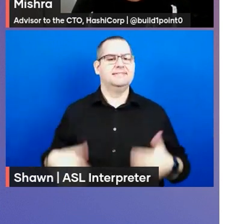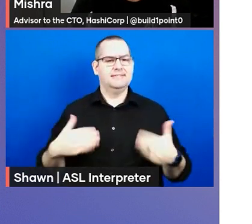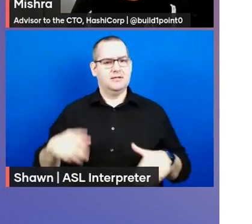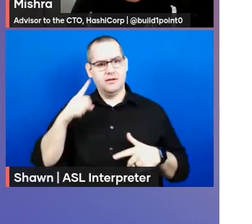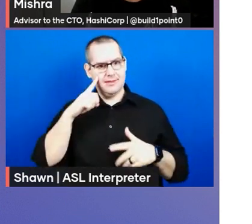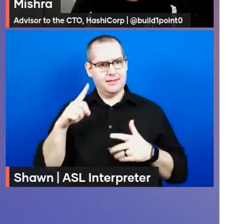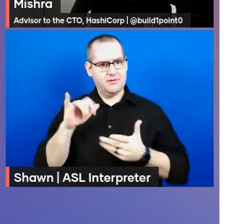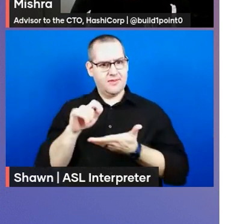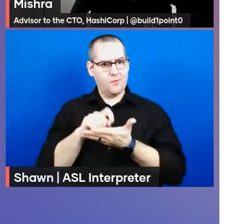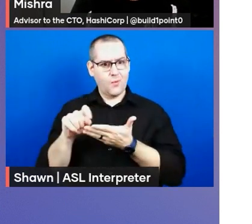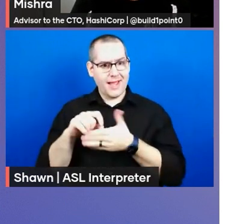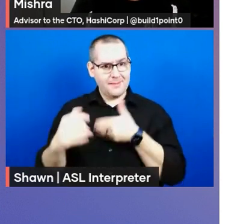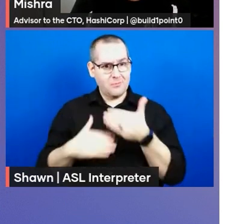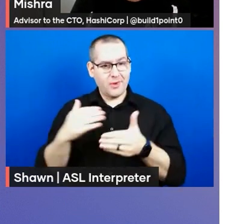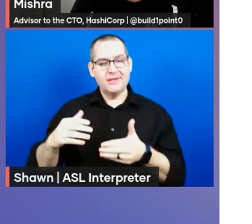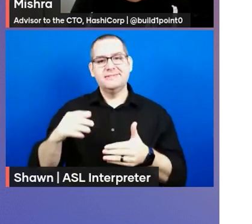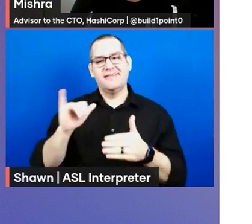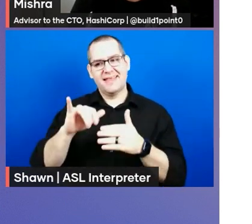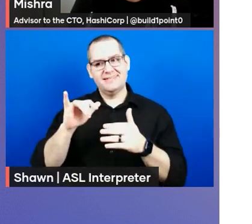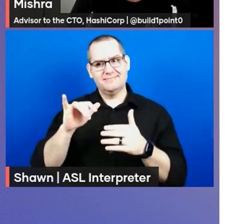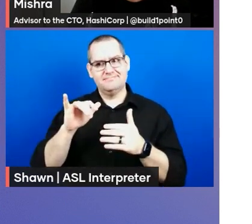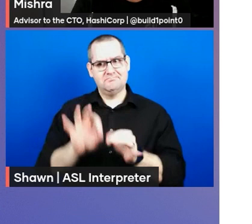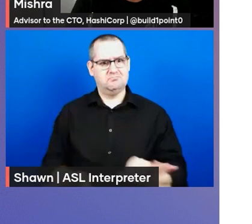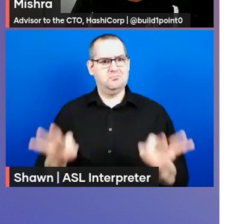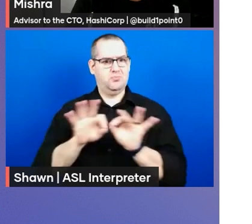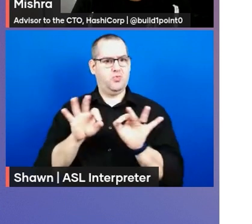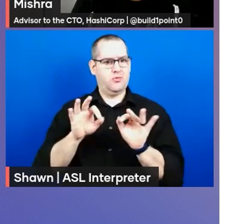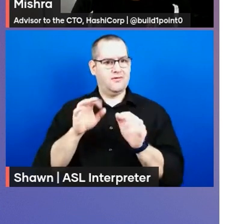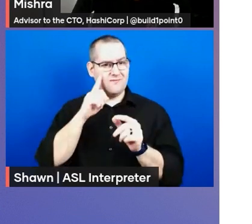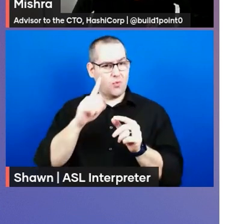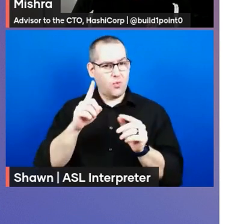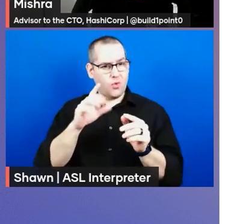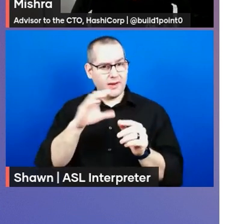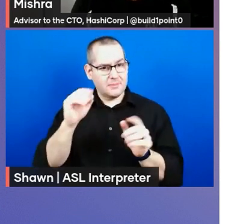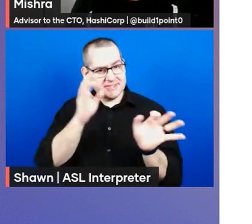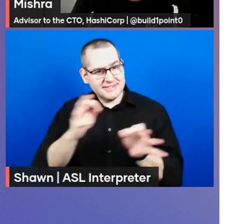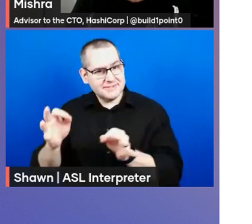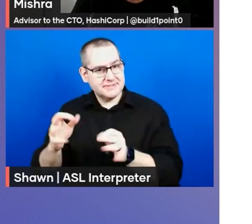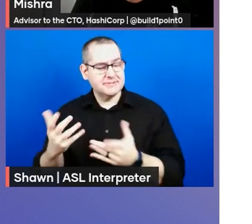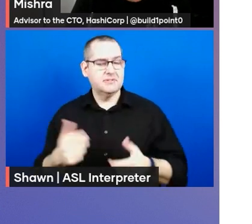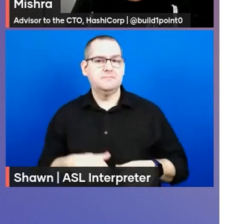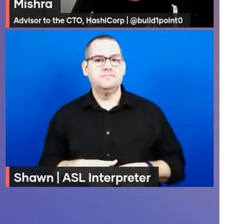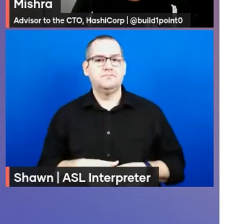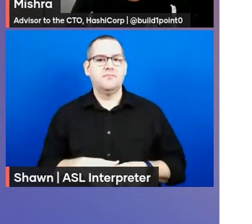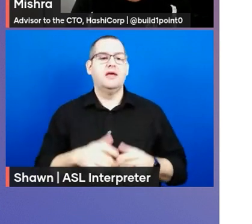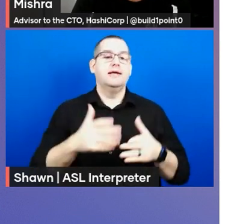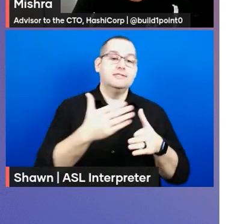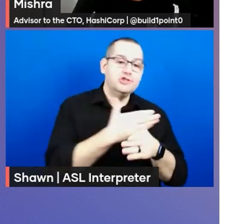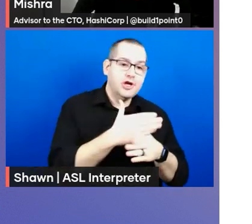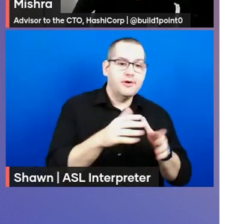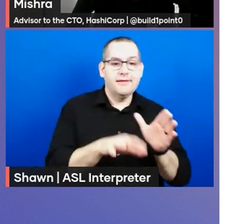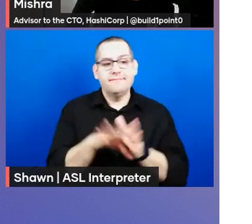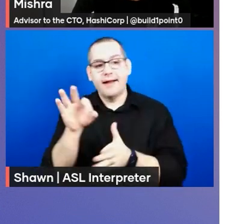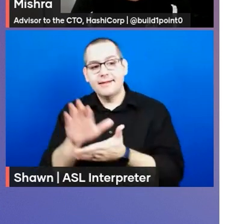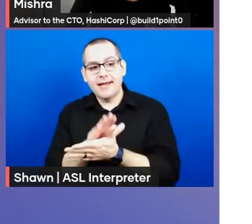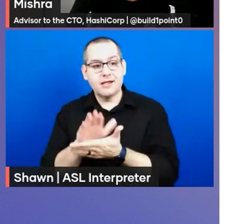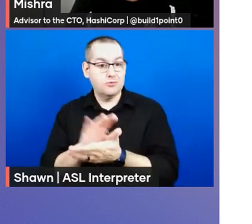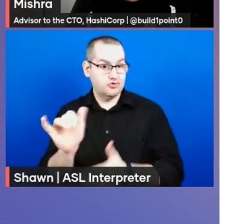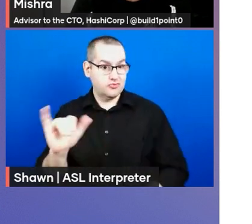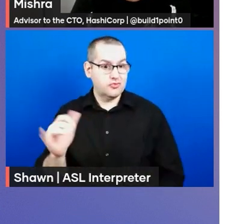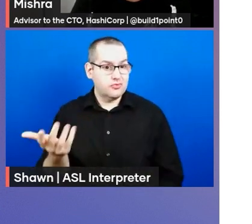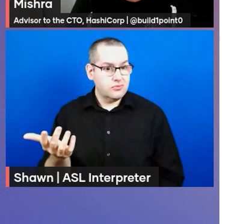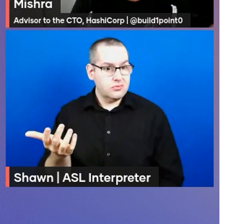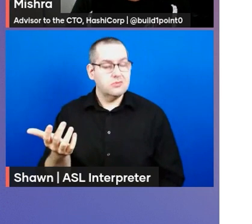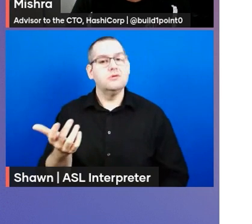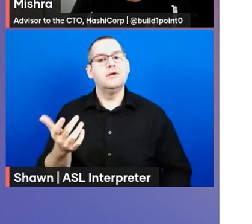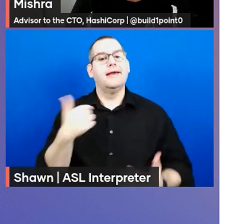being the backbone of making decisions at the company. And then sharing and discovering documents across teams as well. So as I mentioned